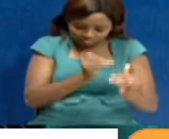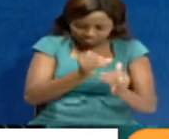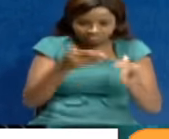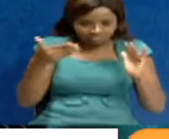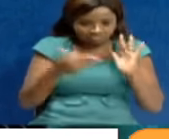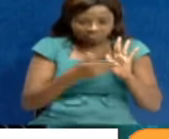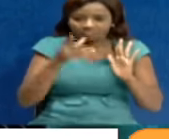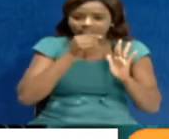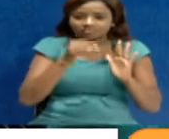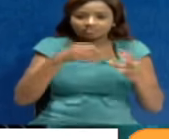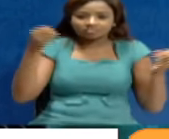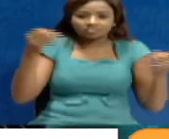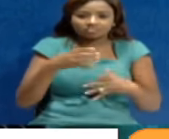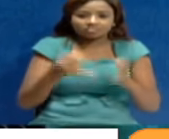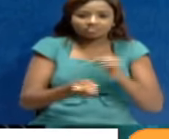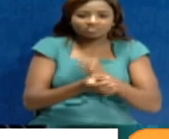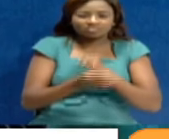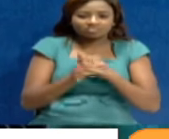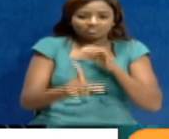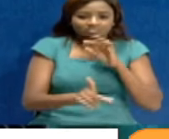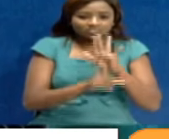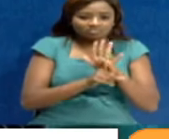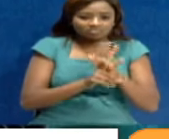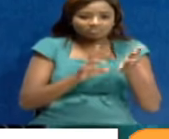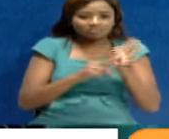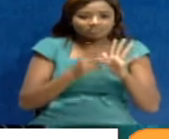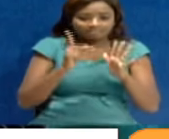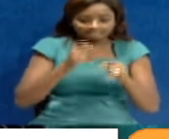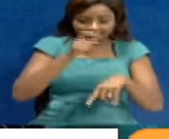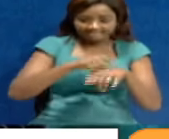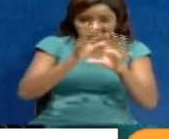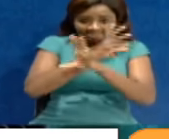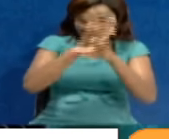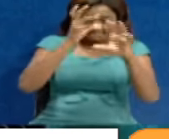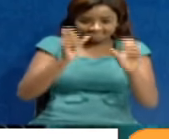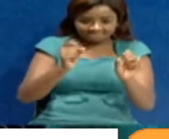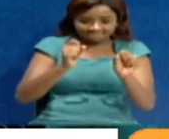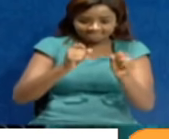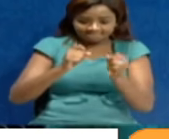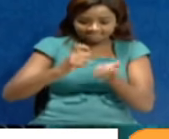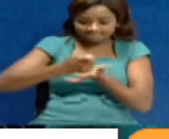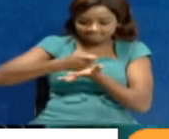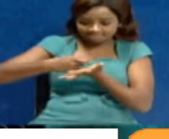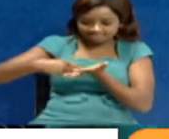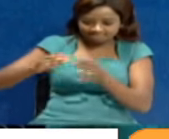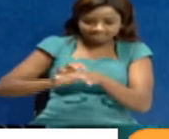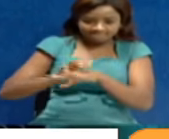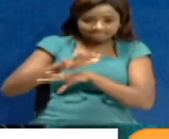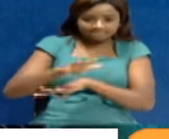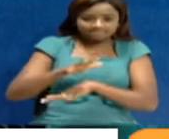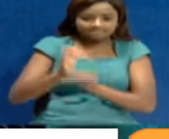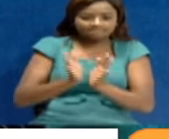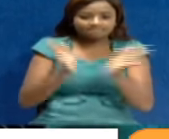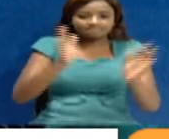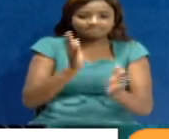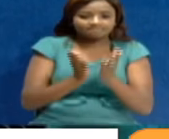law ought to have been followed. And that procedure is, once the president writes to the public service as he did on 23rd